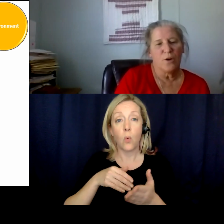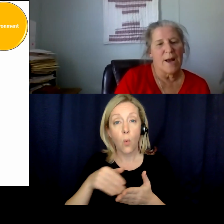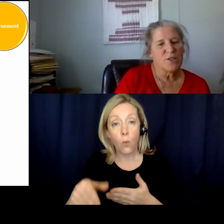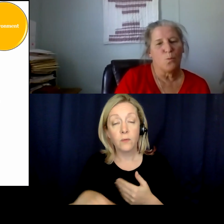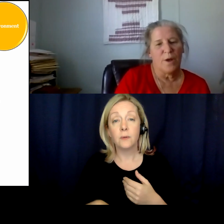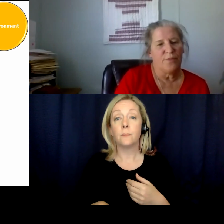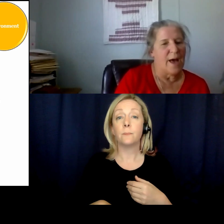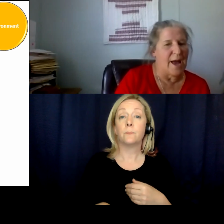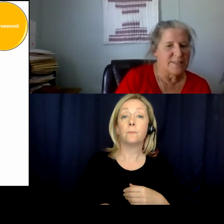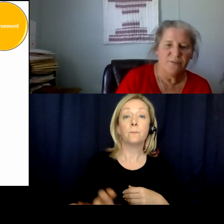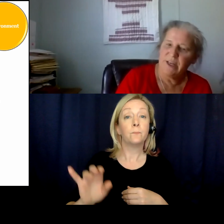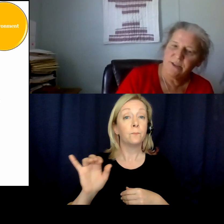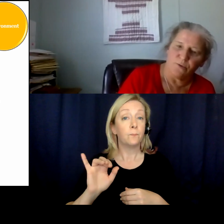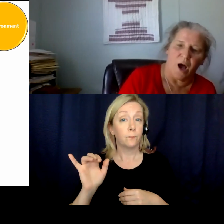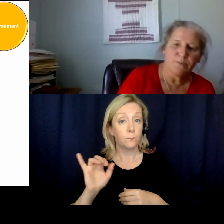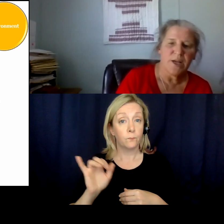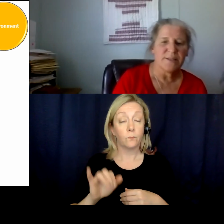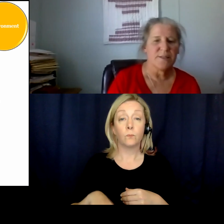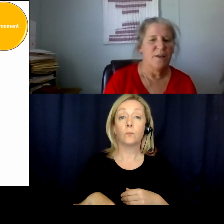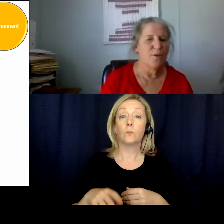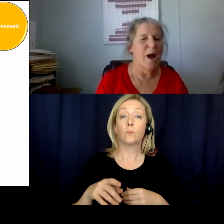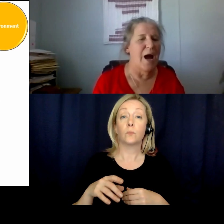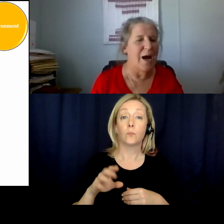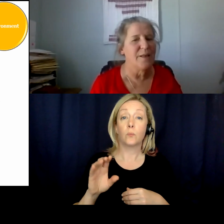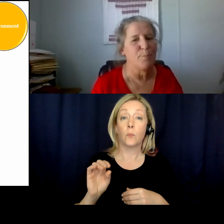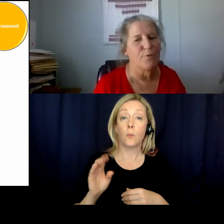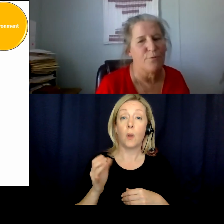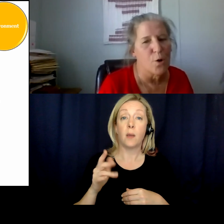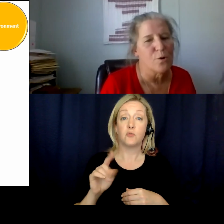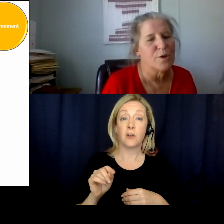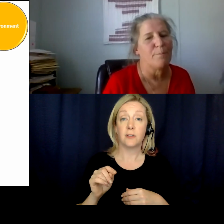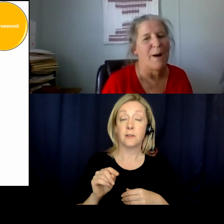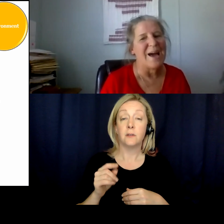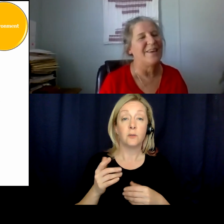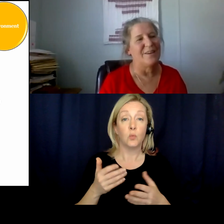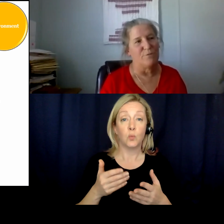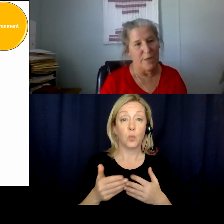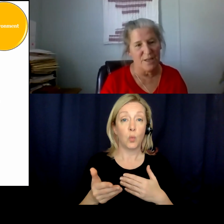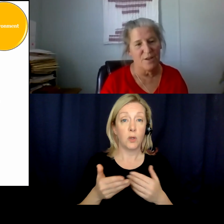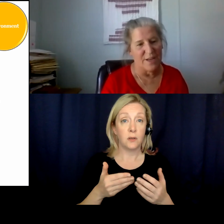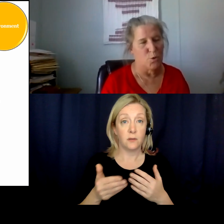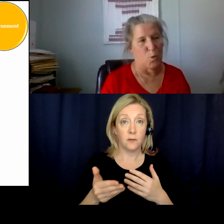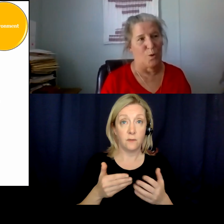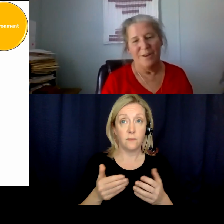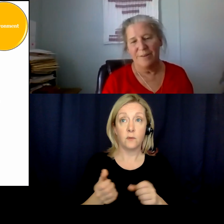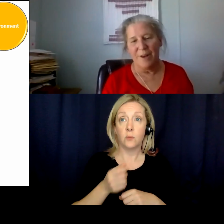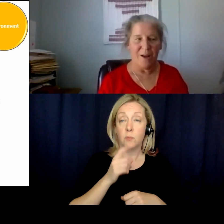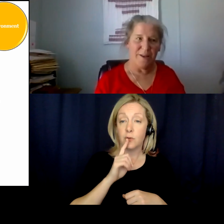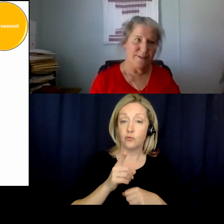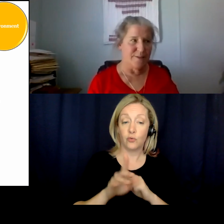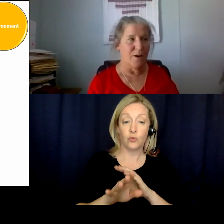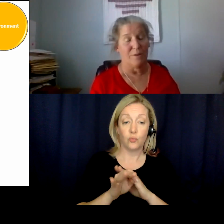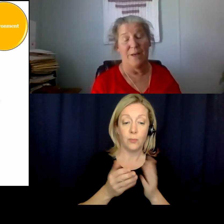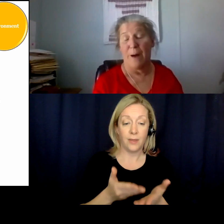the interaction with the activities or the objects that are highly preferred by the individual,